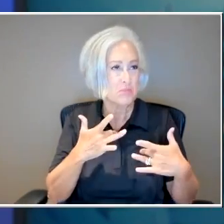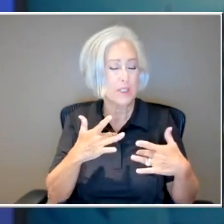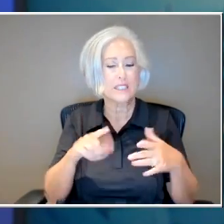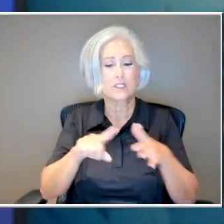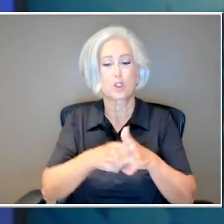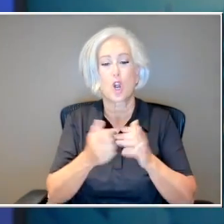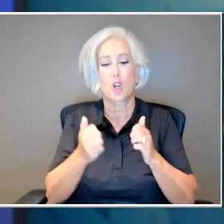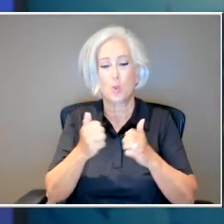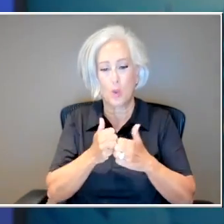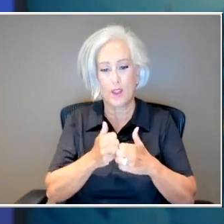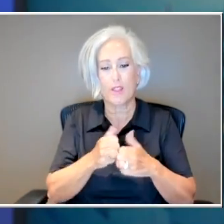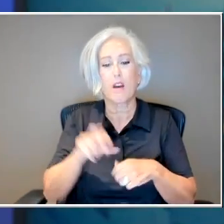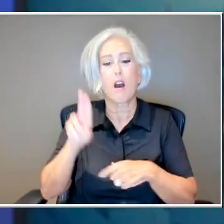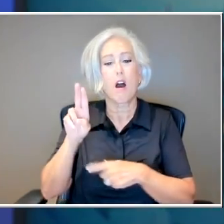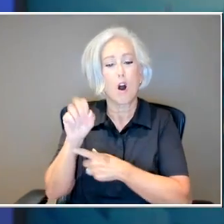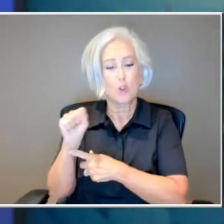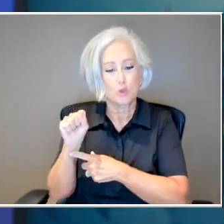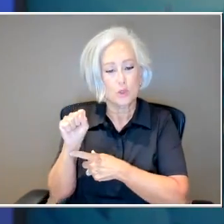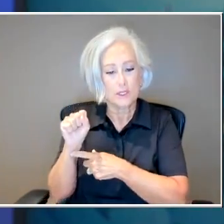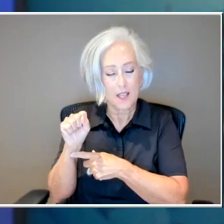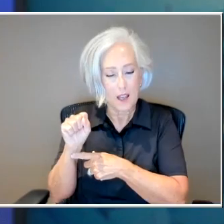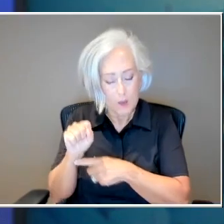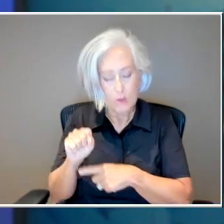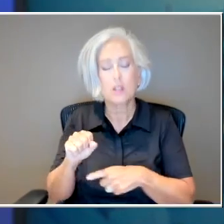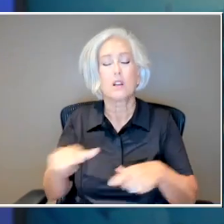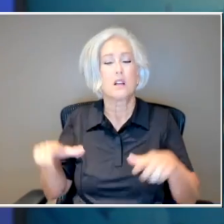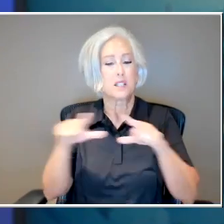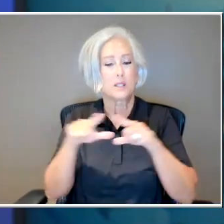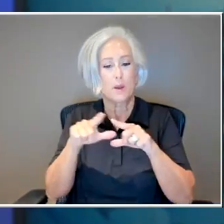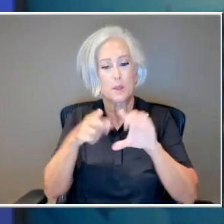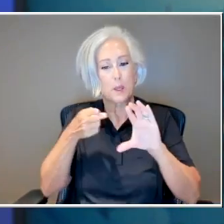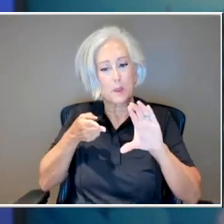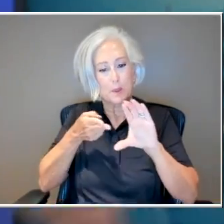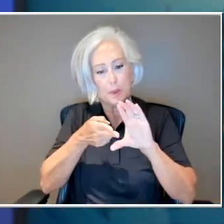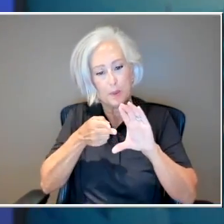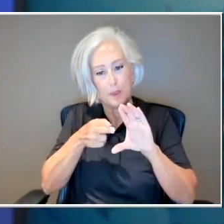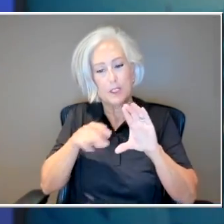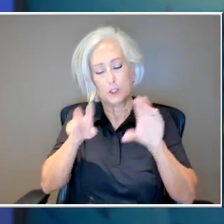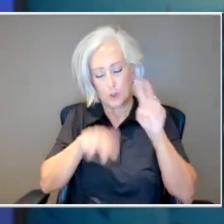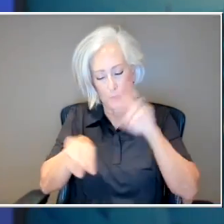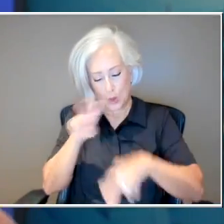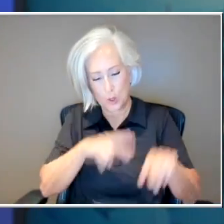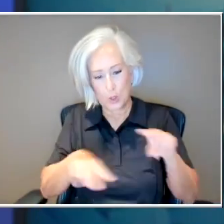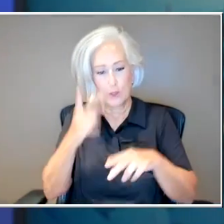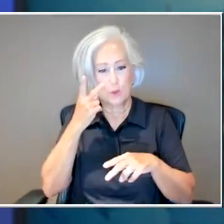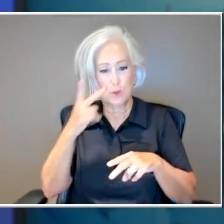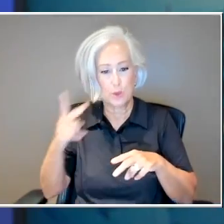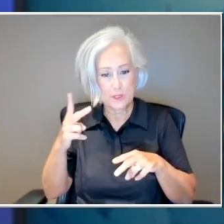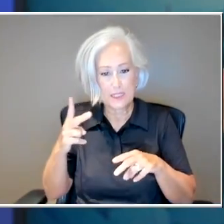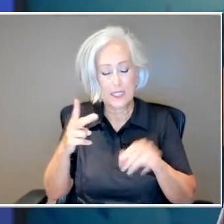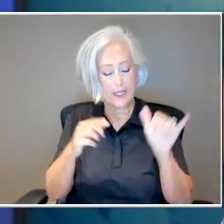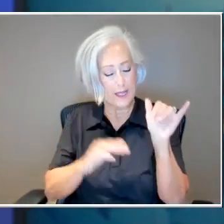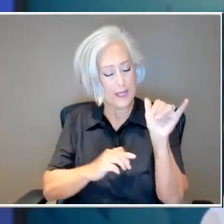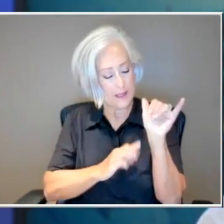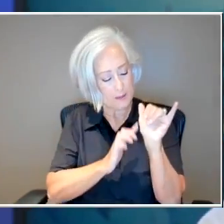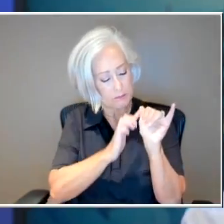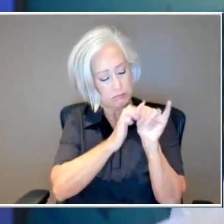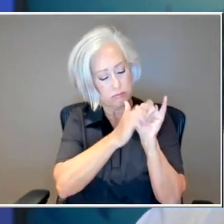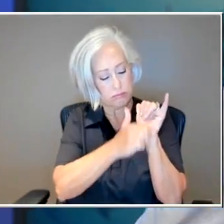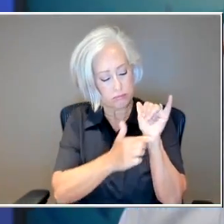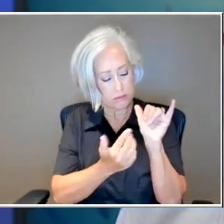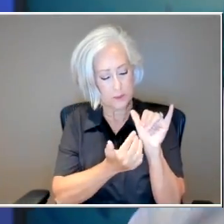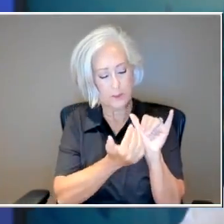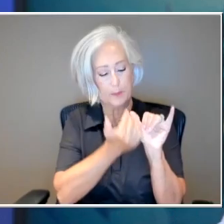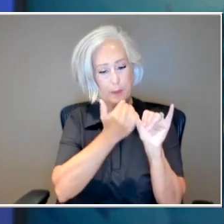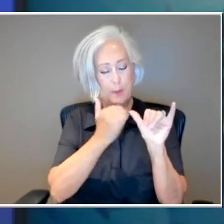lower pelvic ultrasound to look at the uterus, tubes, and ovaries. But then if something looks suspicious, it'll expand to a CAT